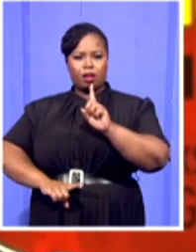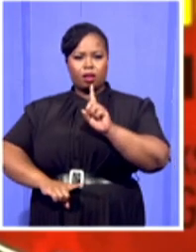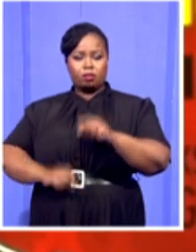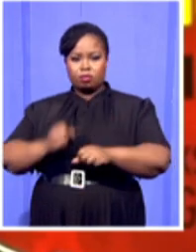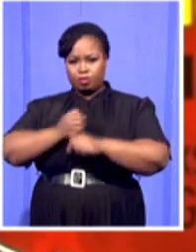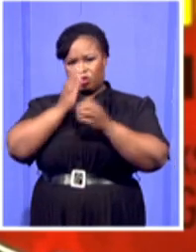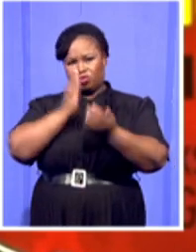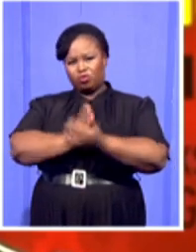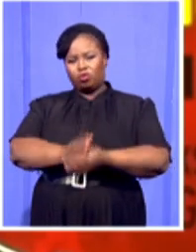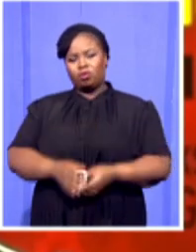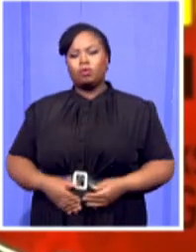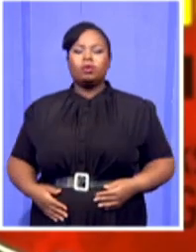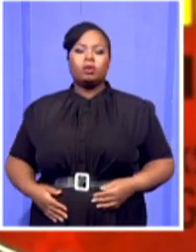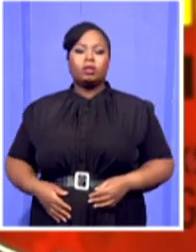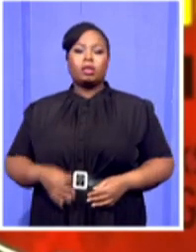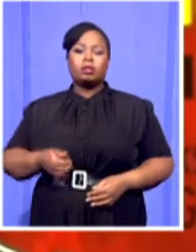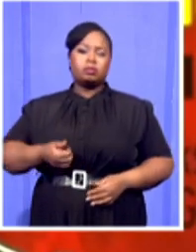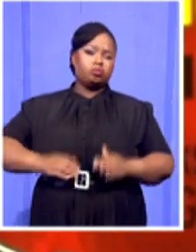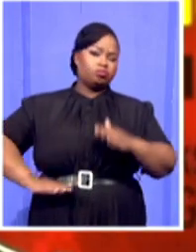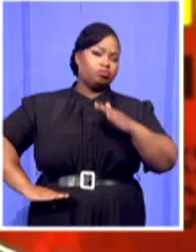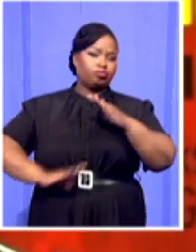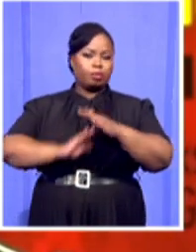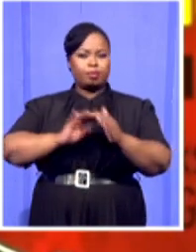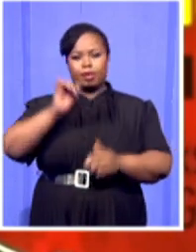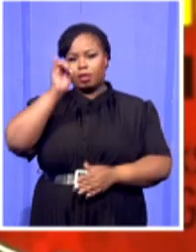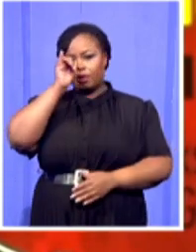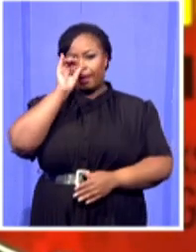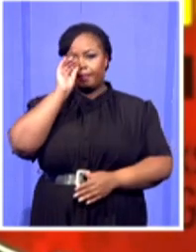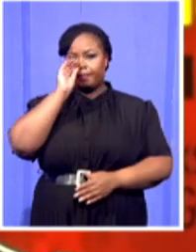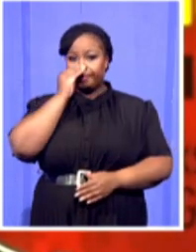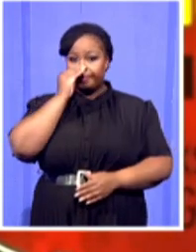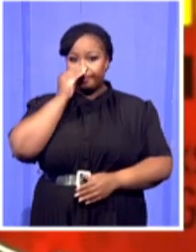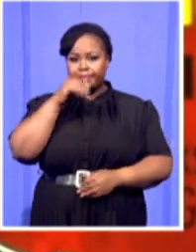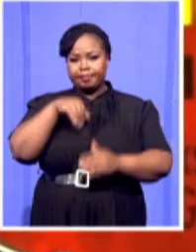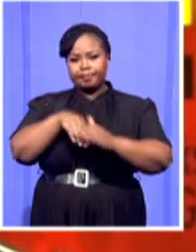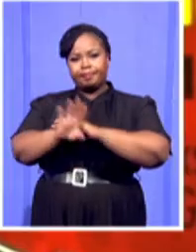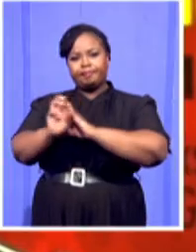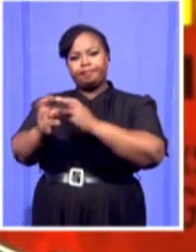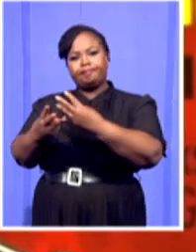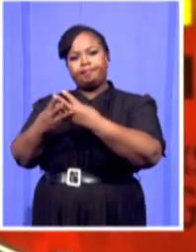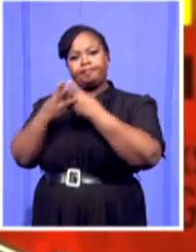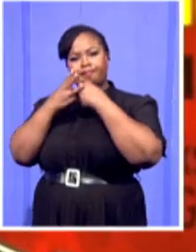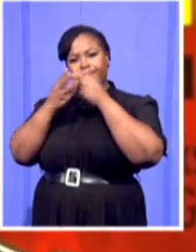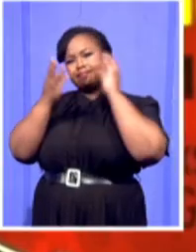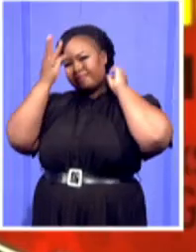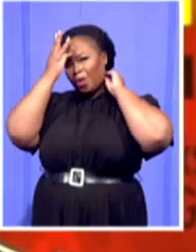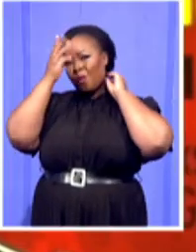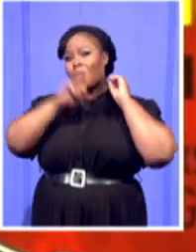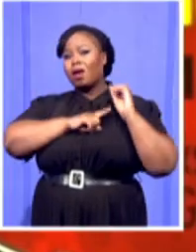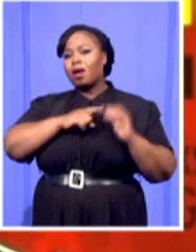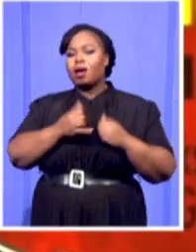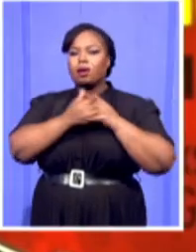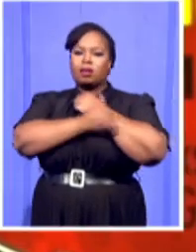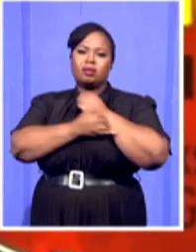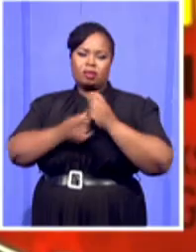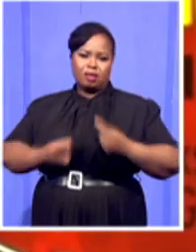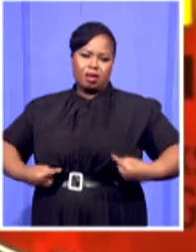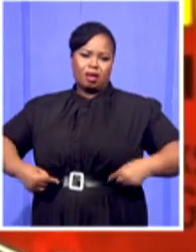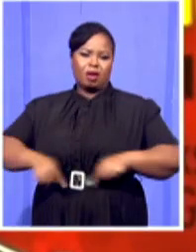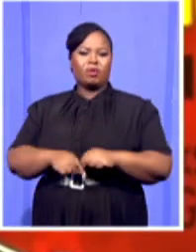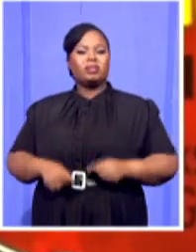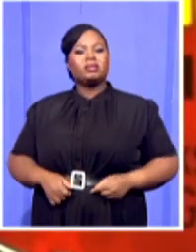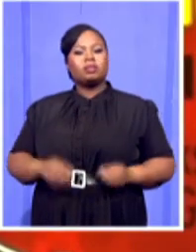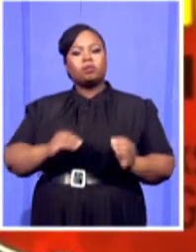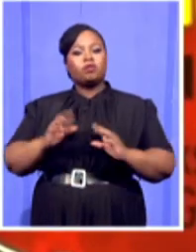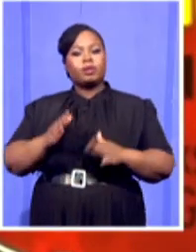the most senior criminals amongst us go to jail is exactly why the nation, the movement and workers